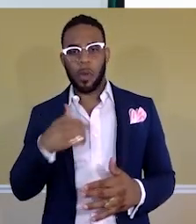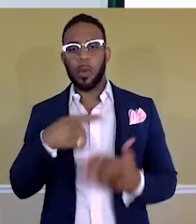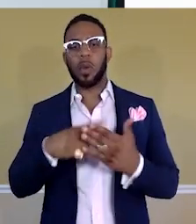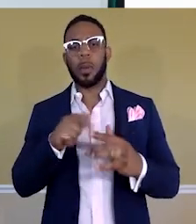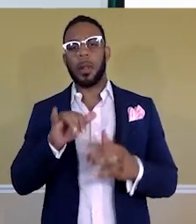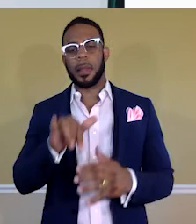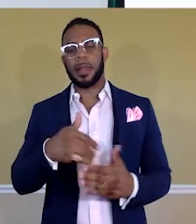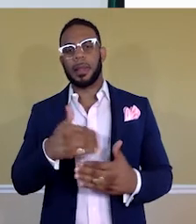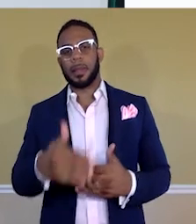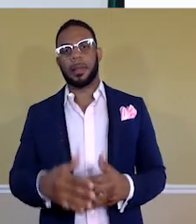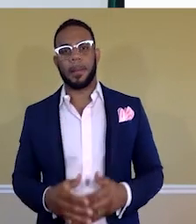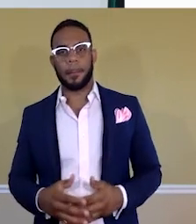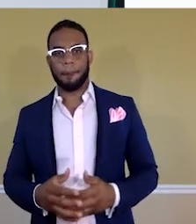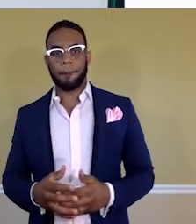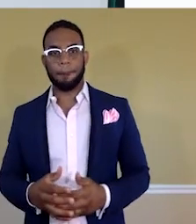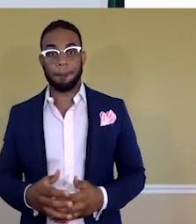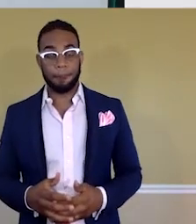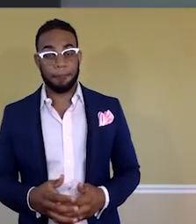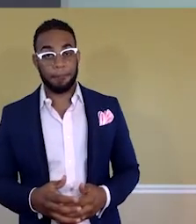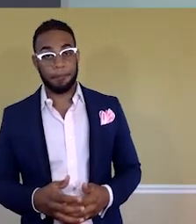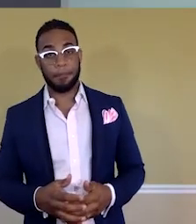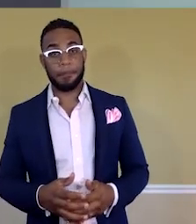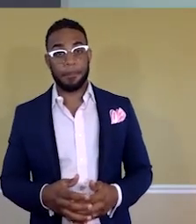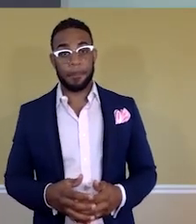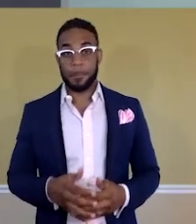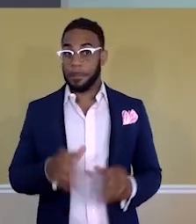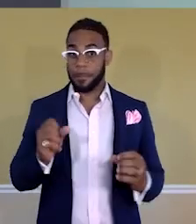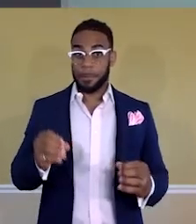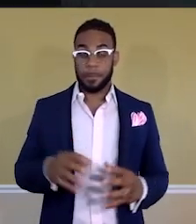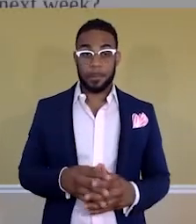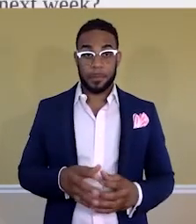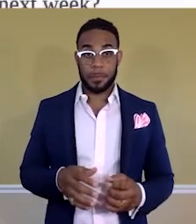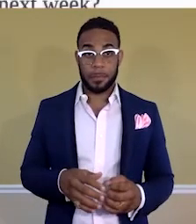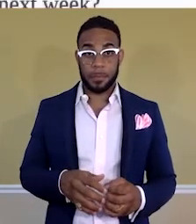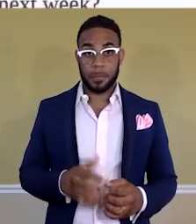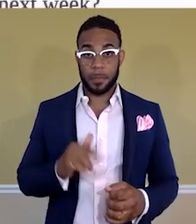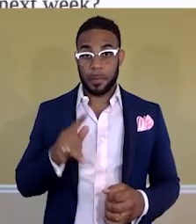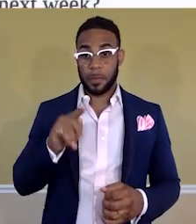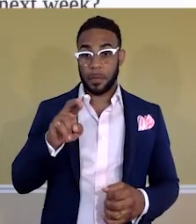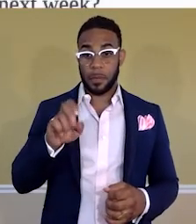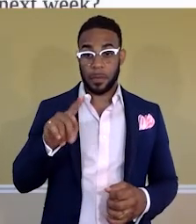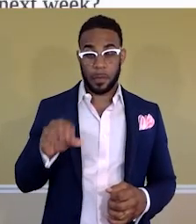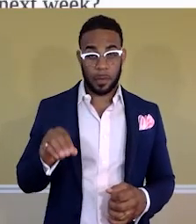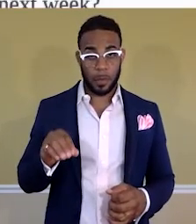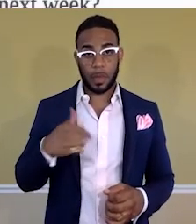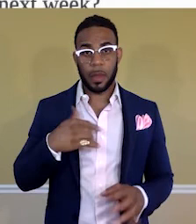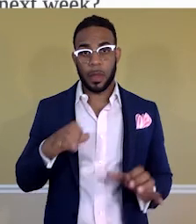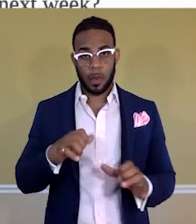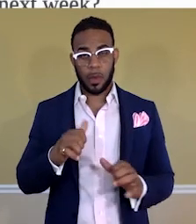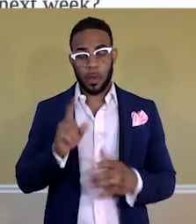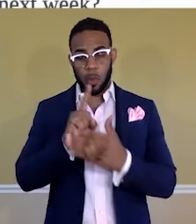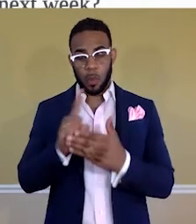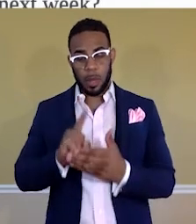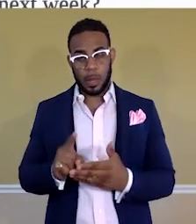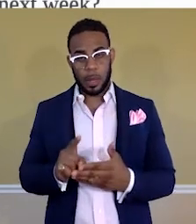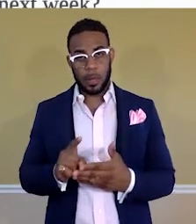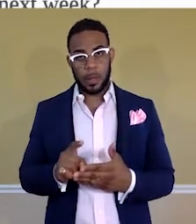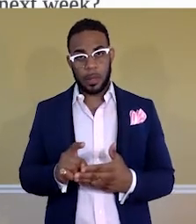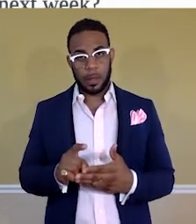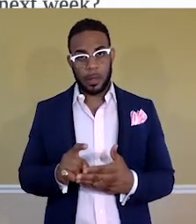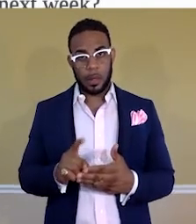talking about that next. So a retro, I do it weekly.